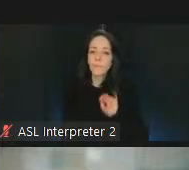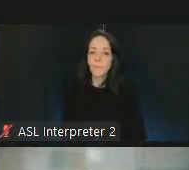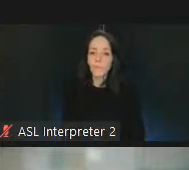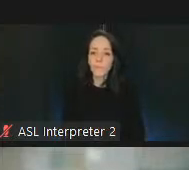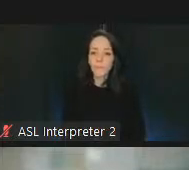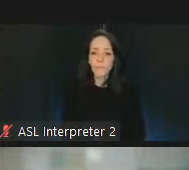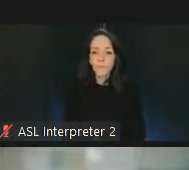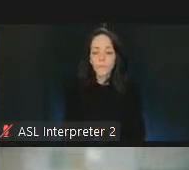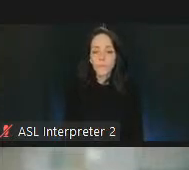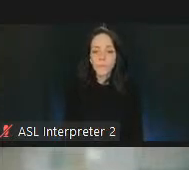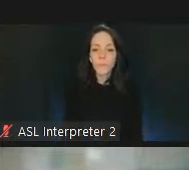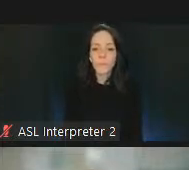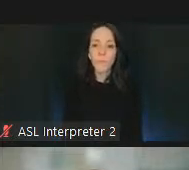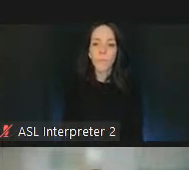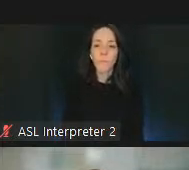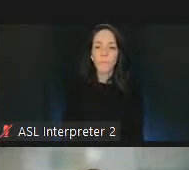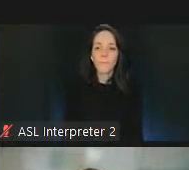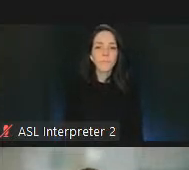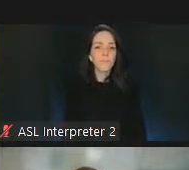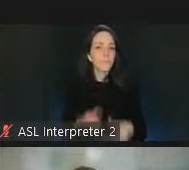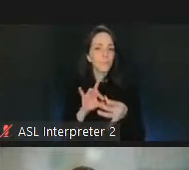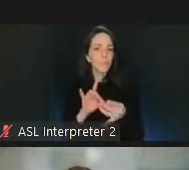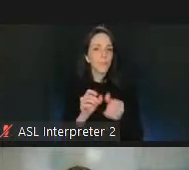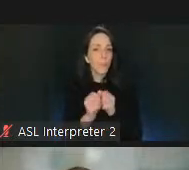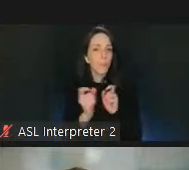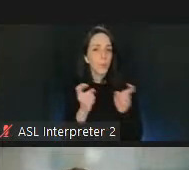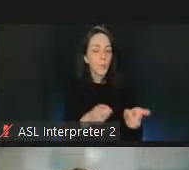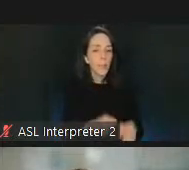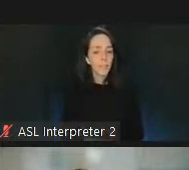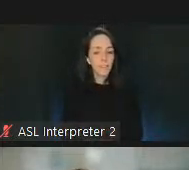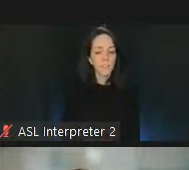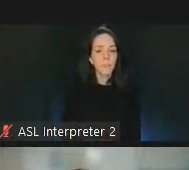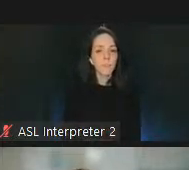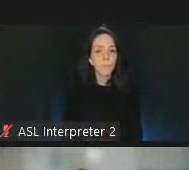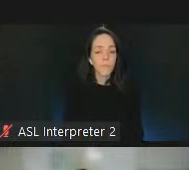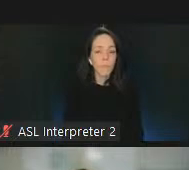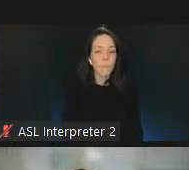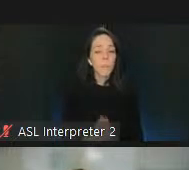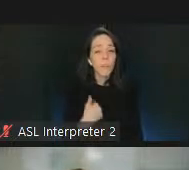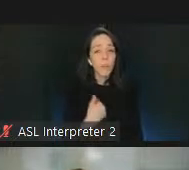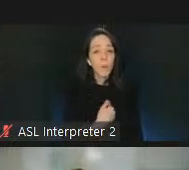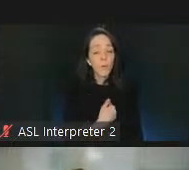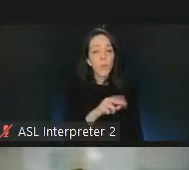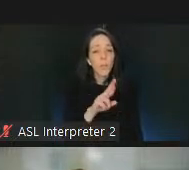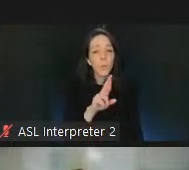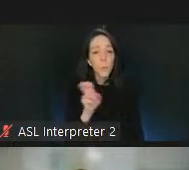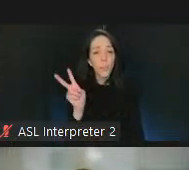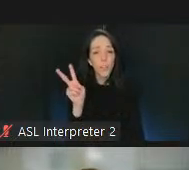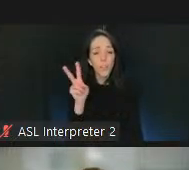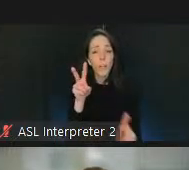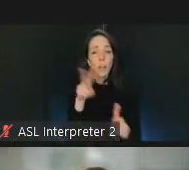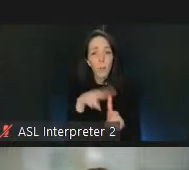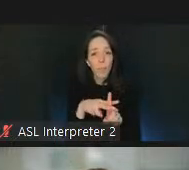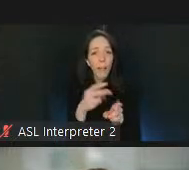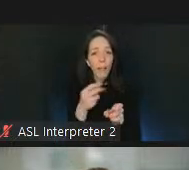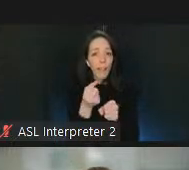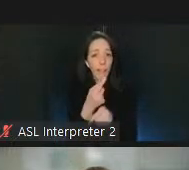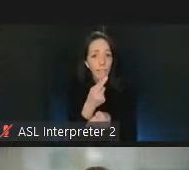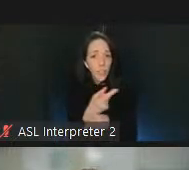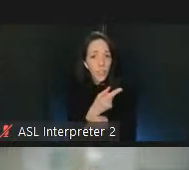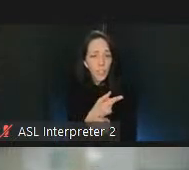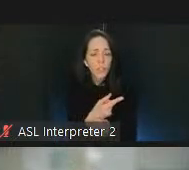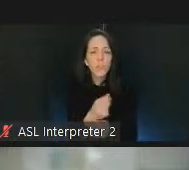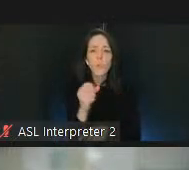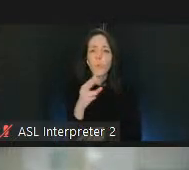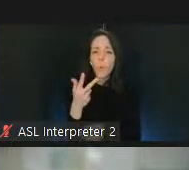When you talk about the grants, do we reapply for those every year, or are they given like for 3 years at a time, or